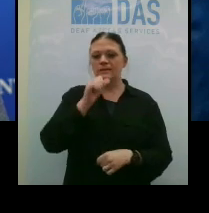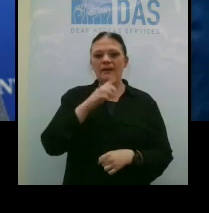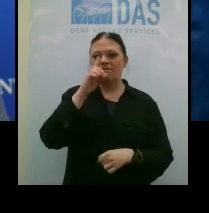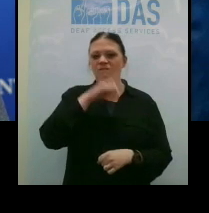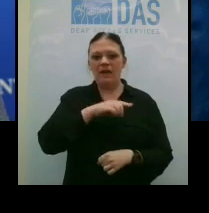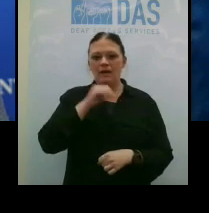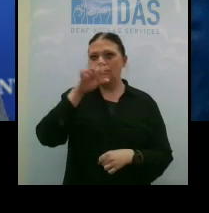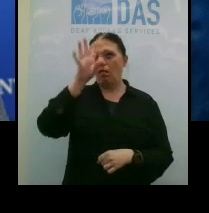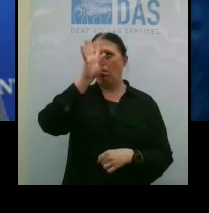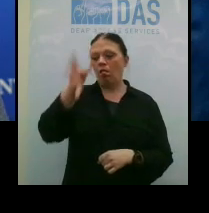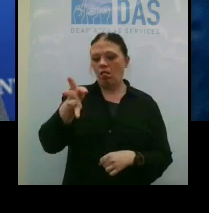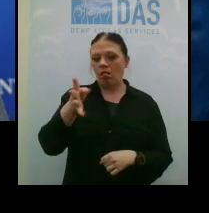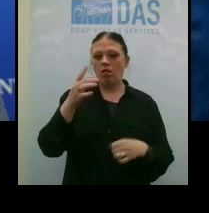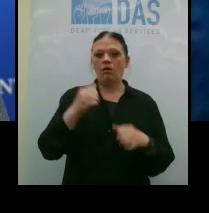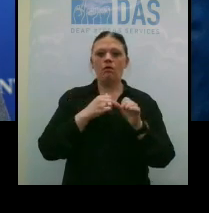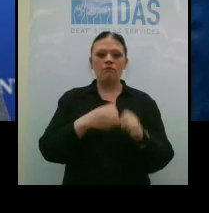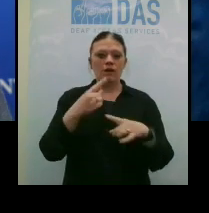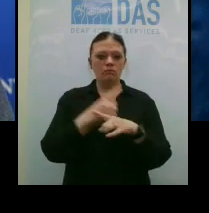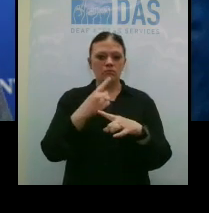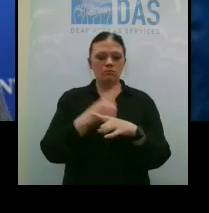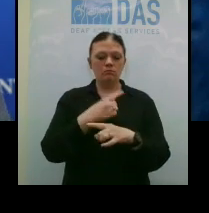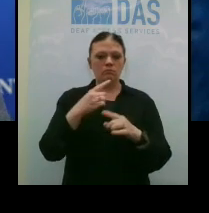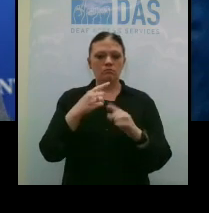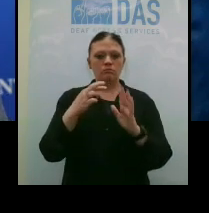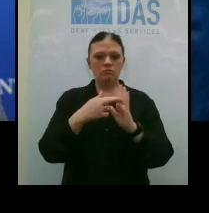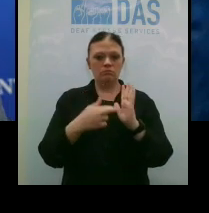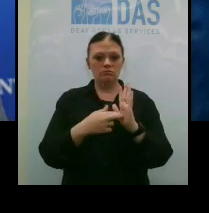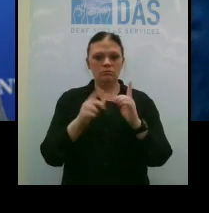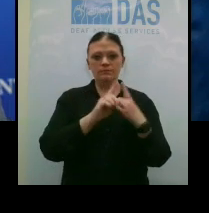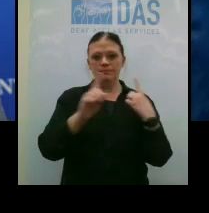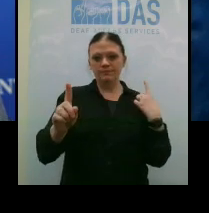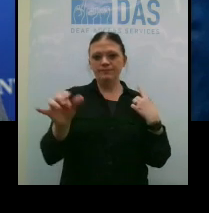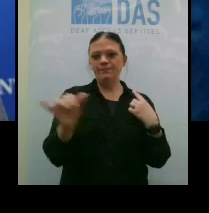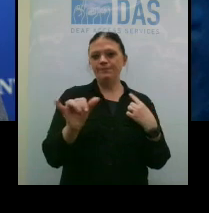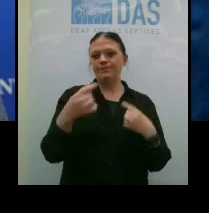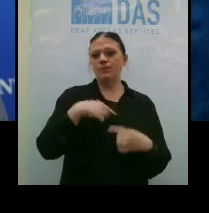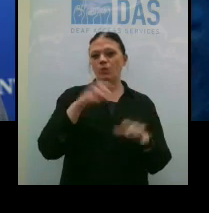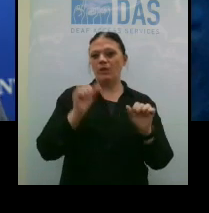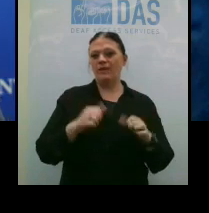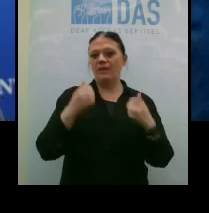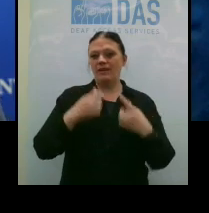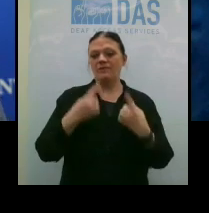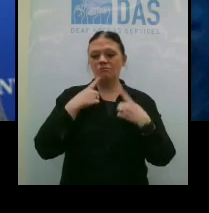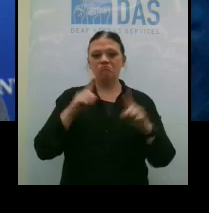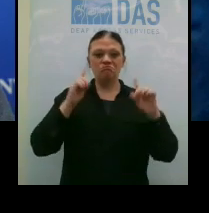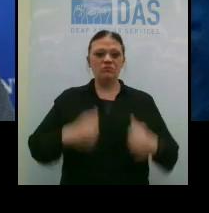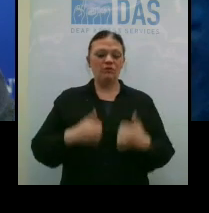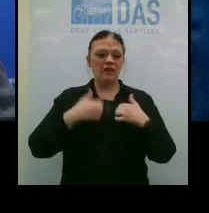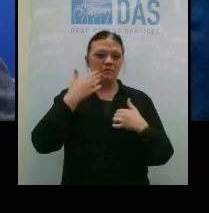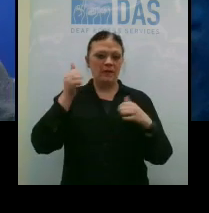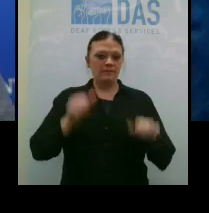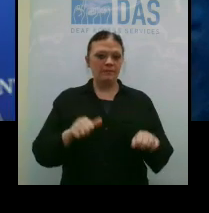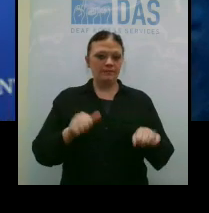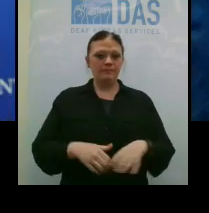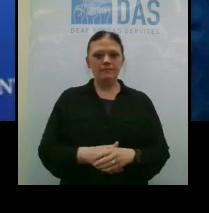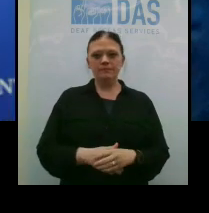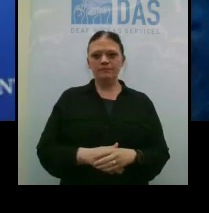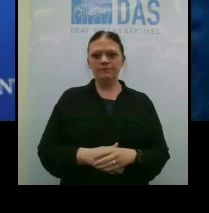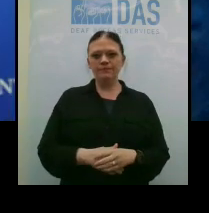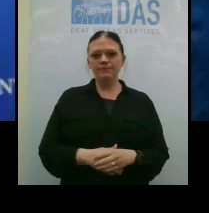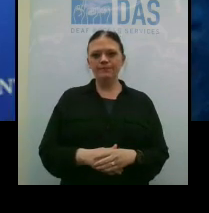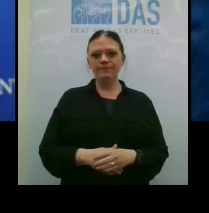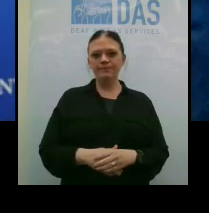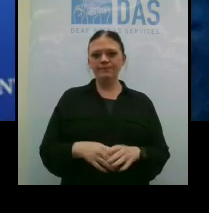to follow the proper social distancing guidelines too, so that we can all get through this as best as we can. As usual, we have a